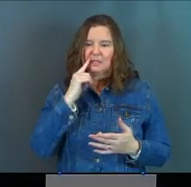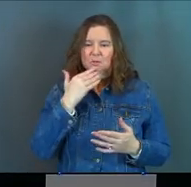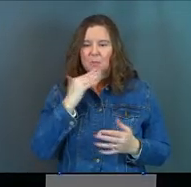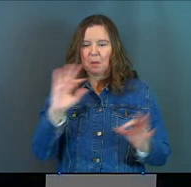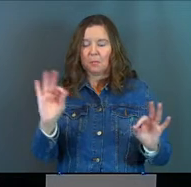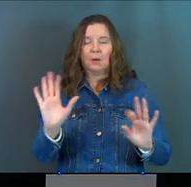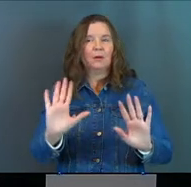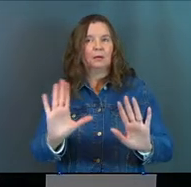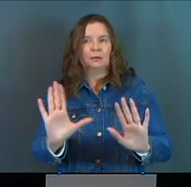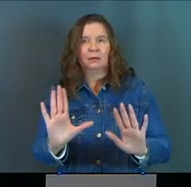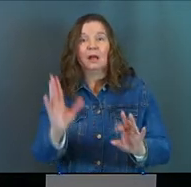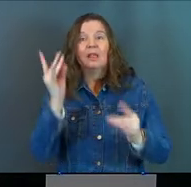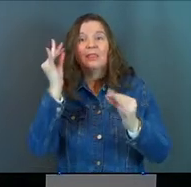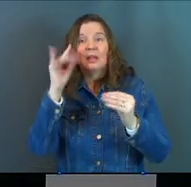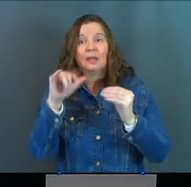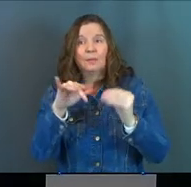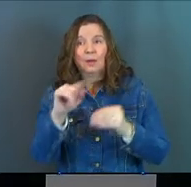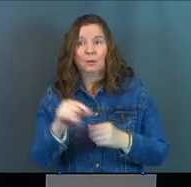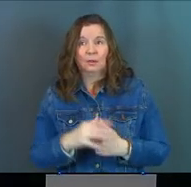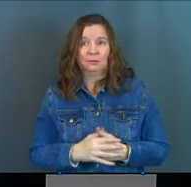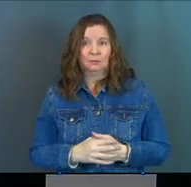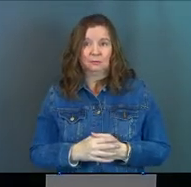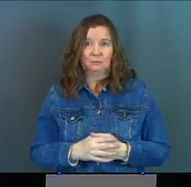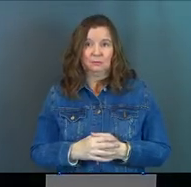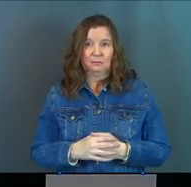sound so bad. No, no, no. Think about it.